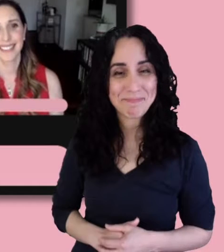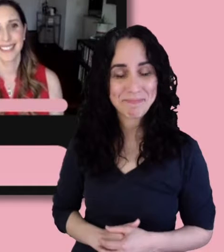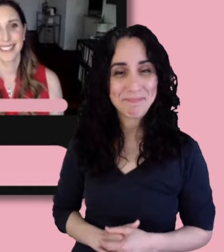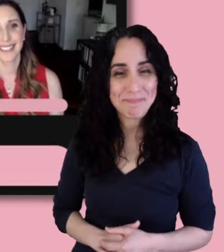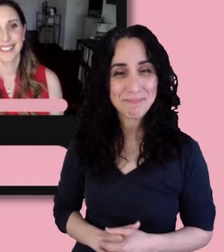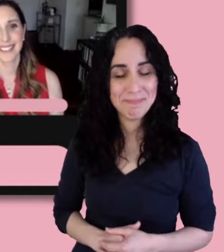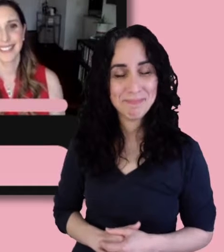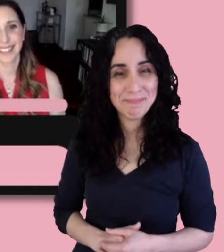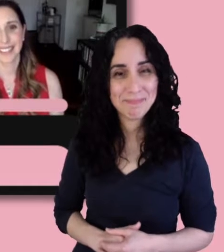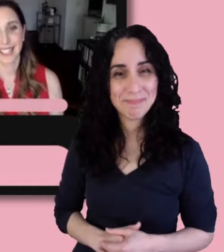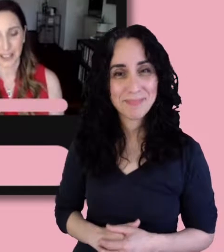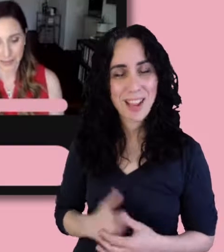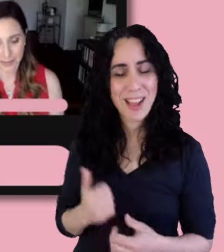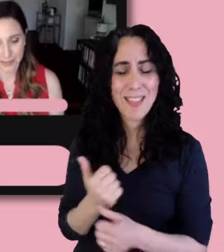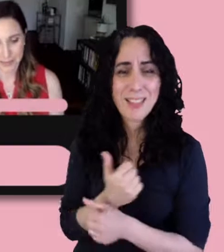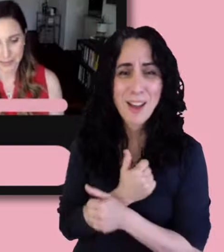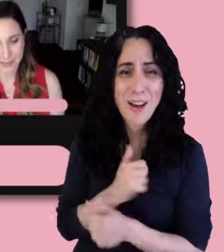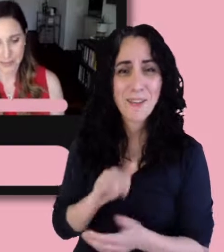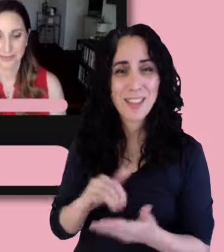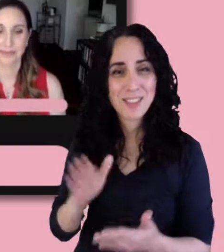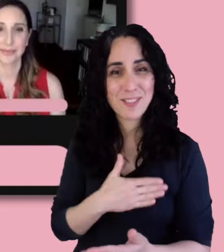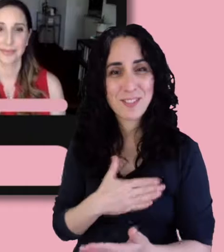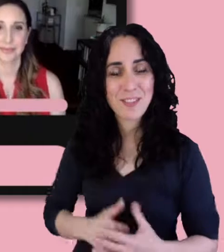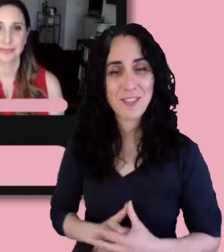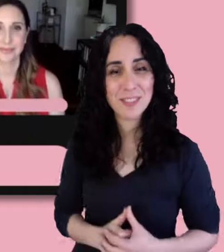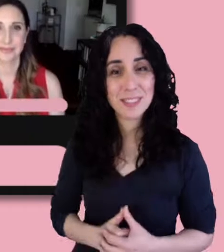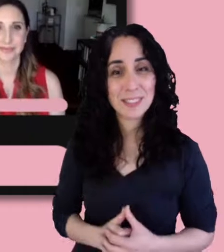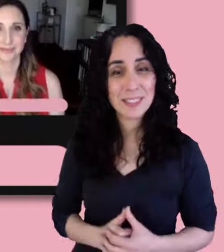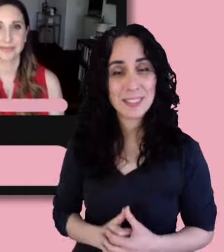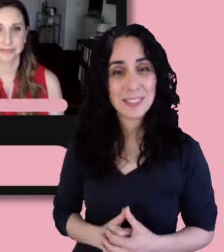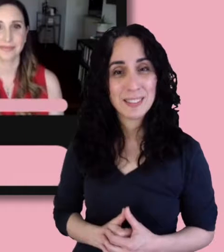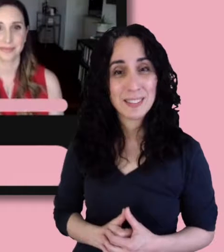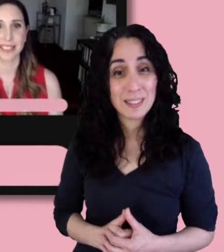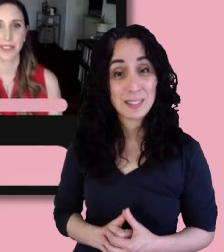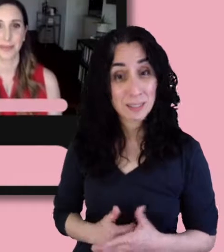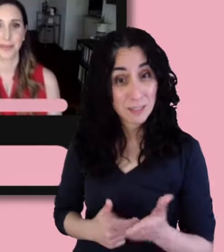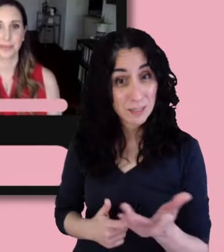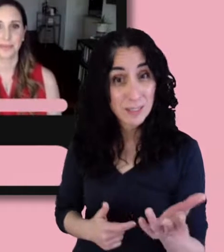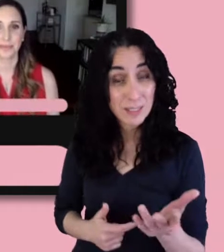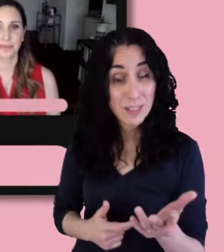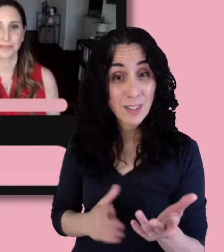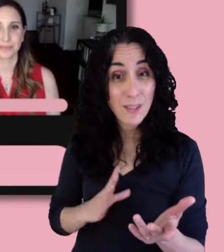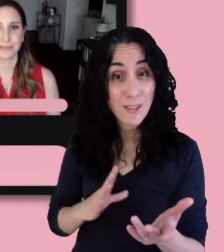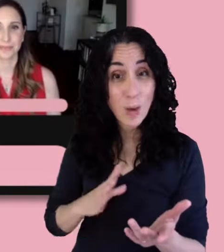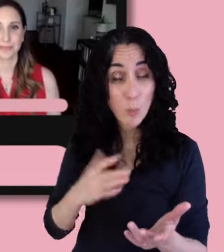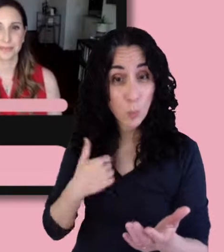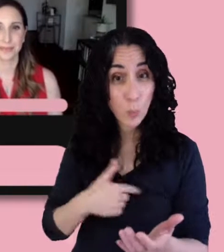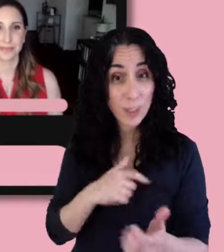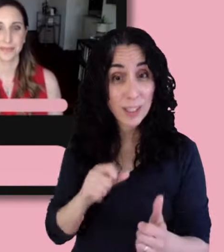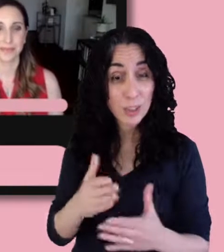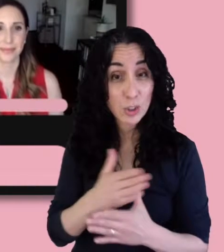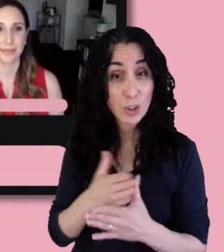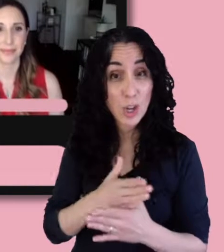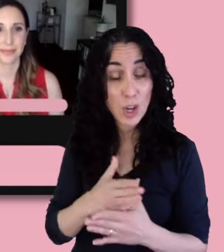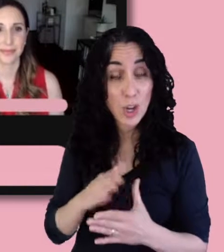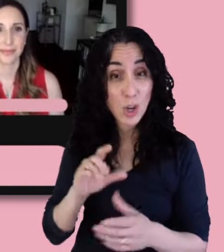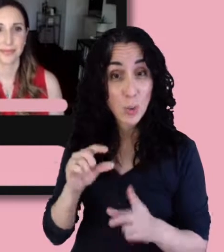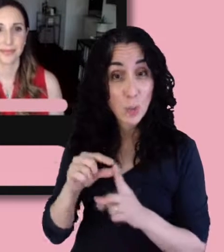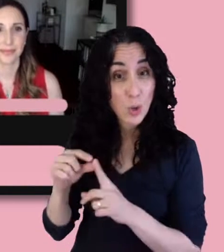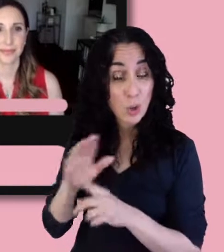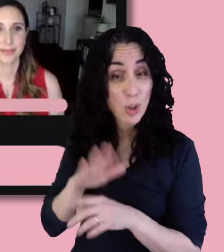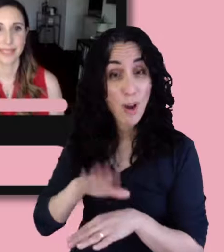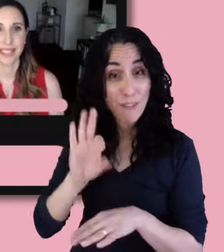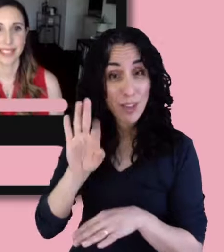do. I love that song. If you guys want, would you be okay with us sharing maybe the words